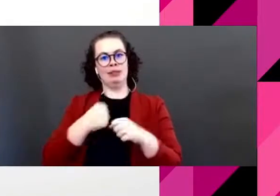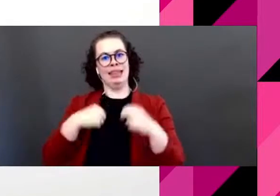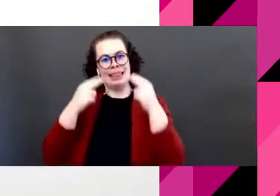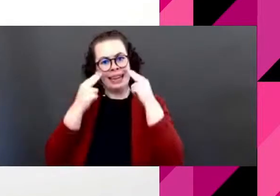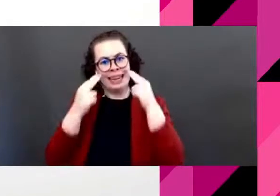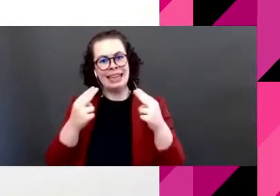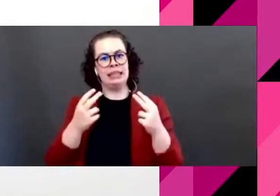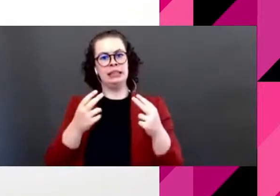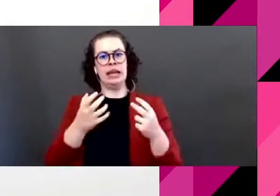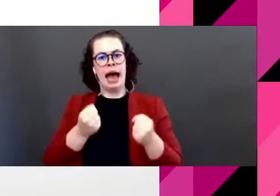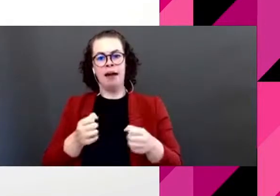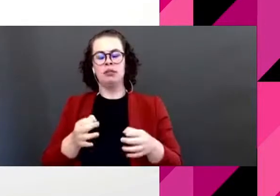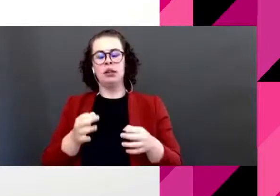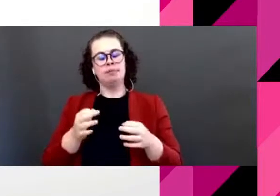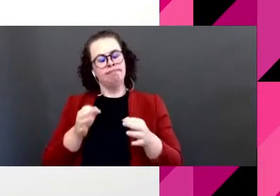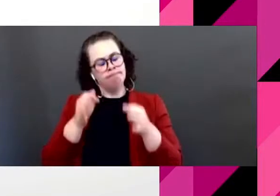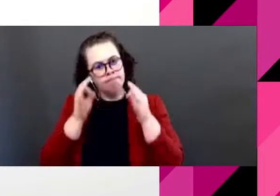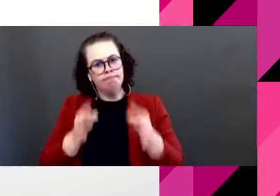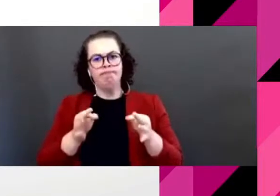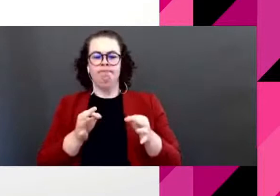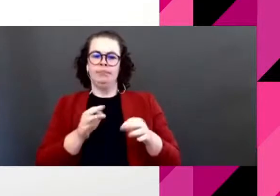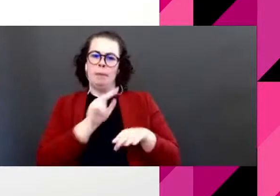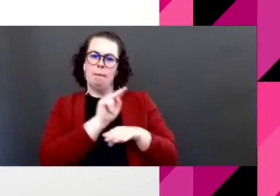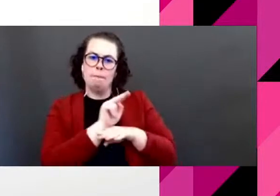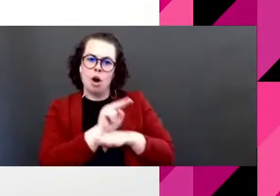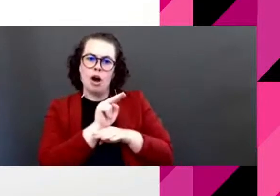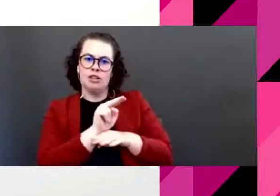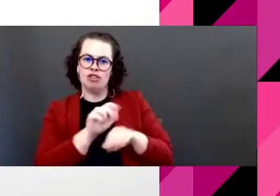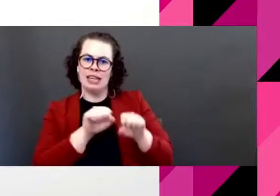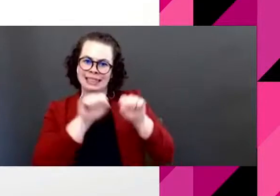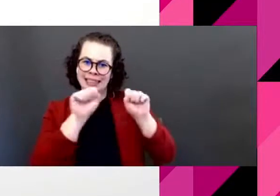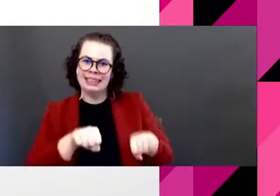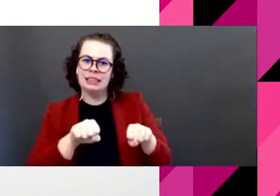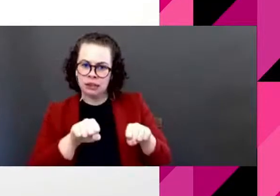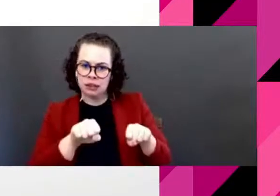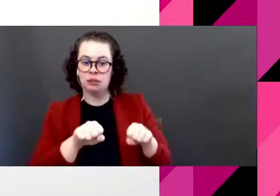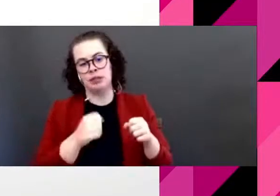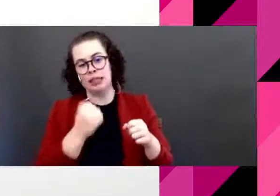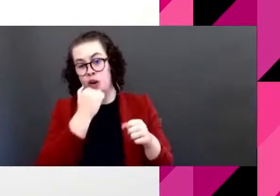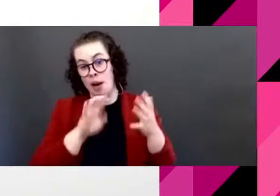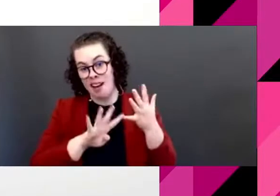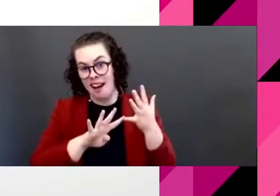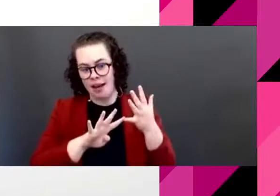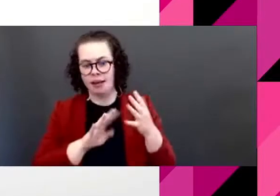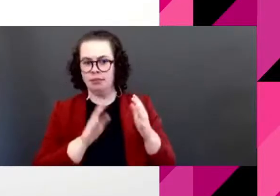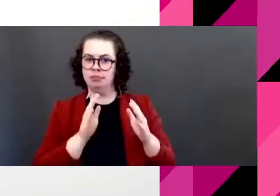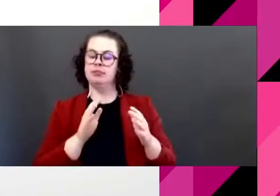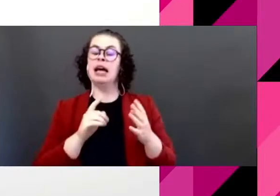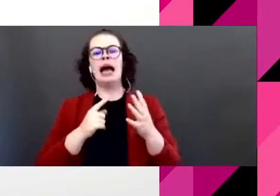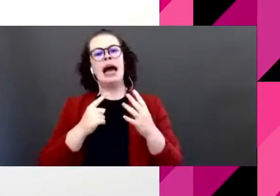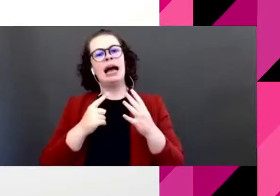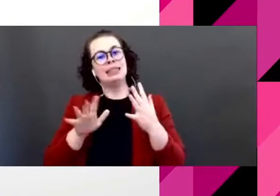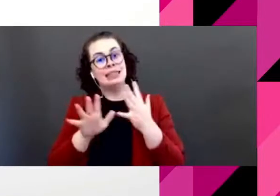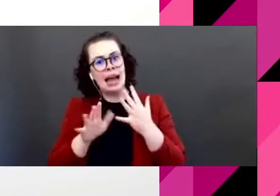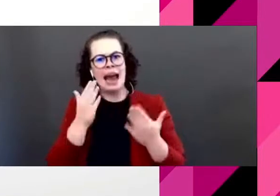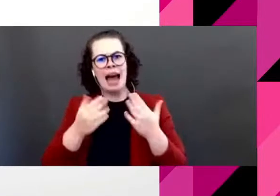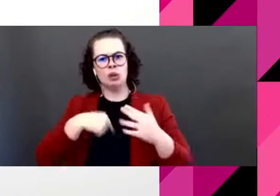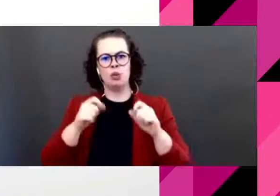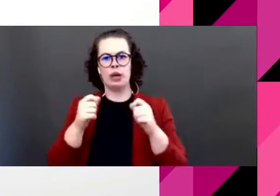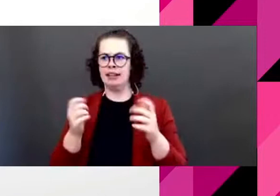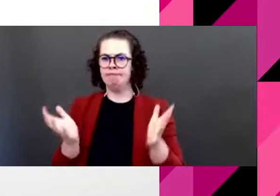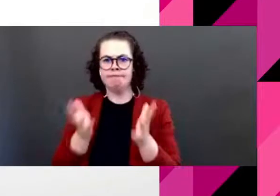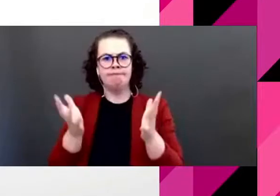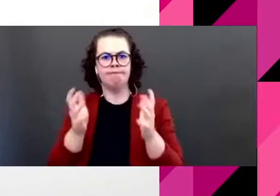robust monitoring mechanisms. And principle 10 about how do we raise the awareness of those